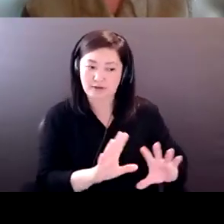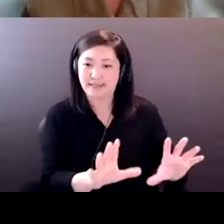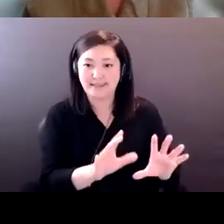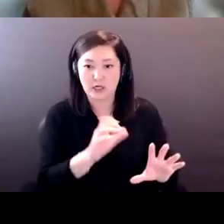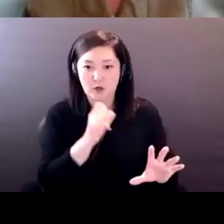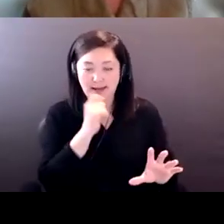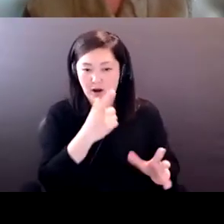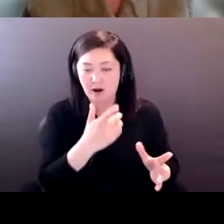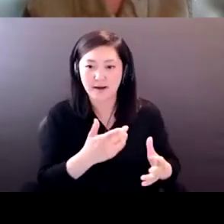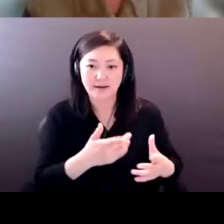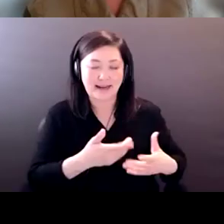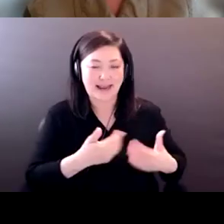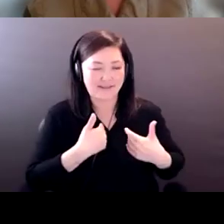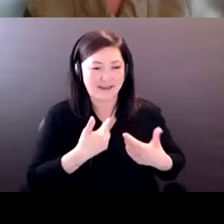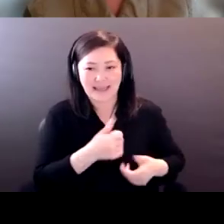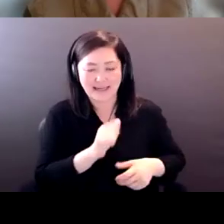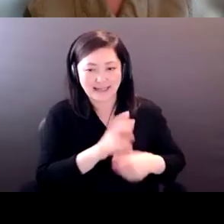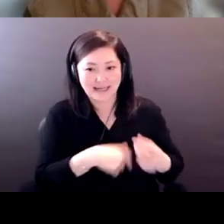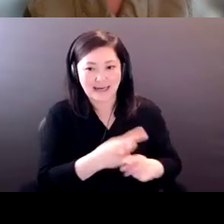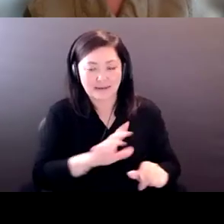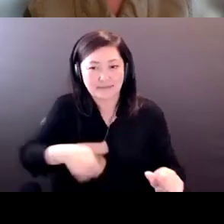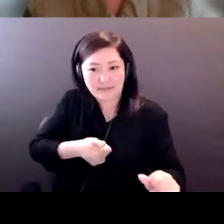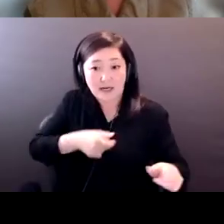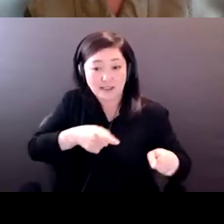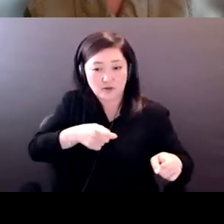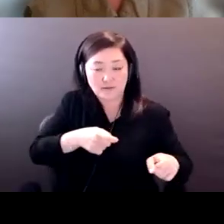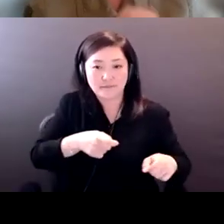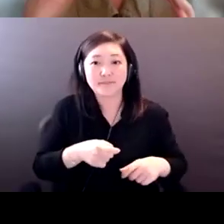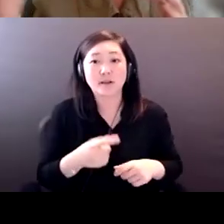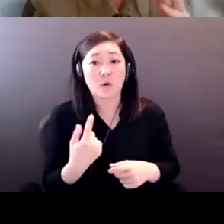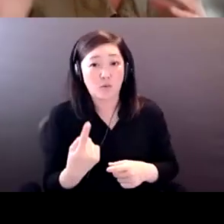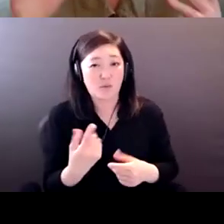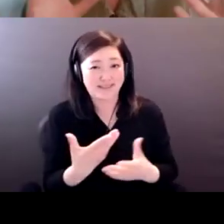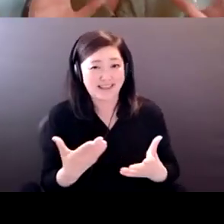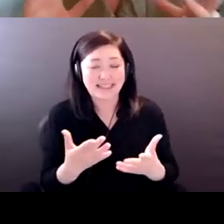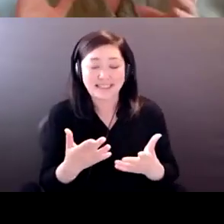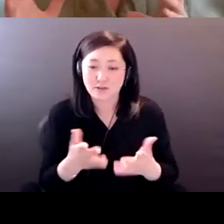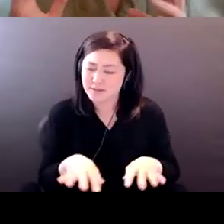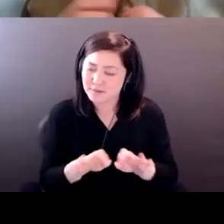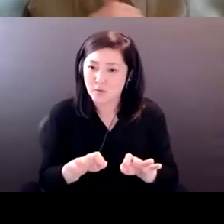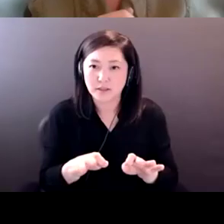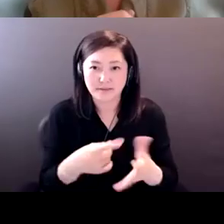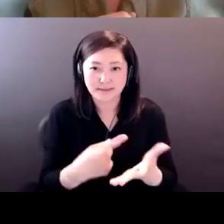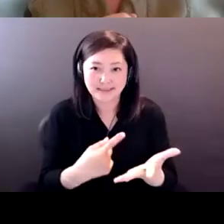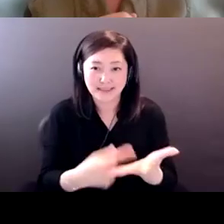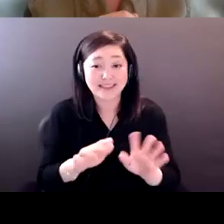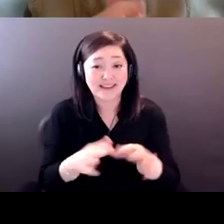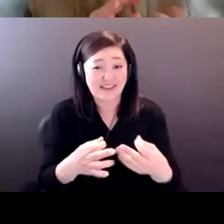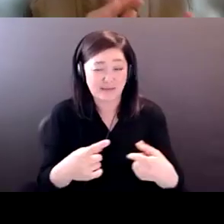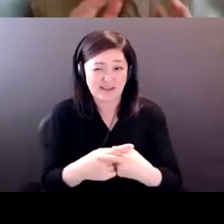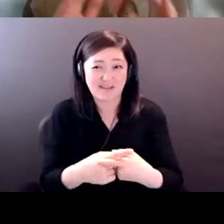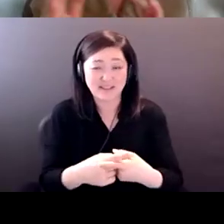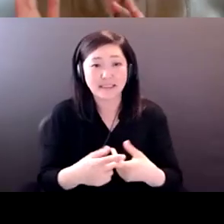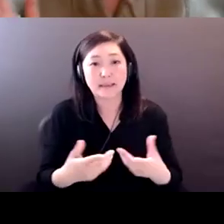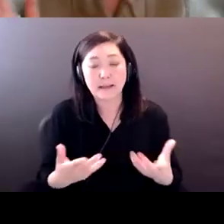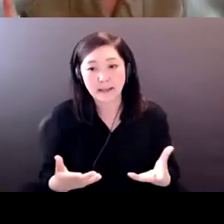on today that I think is really important here is around family conflict, right? And the different perspectives that people can have about what is